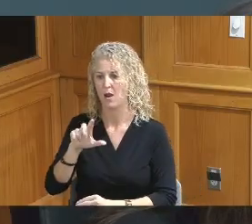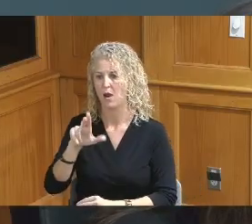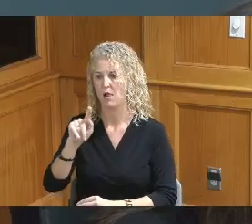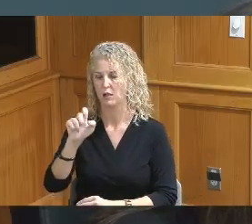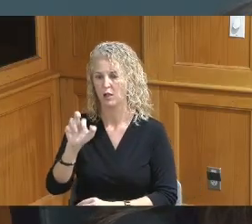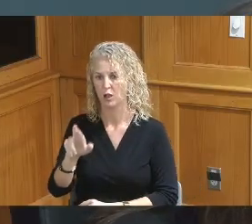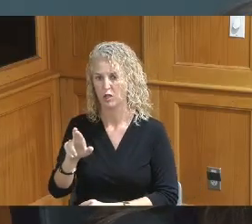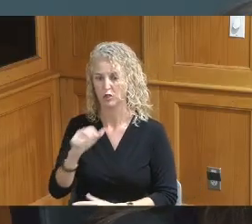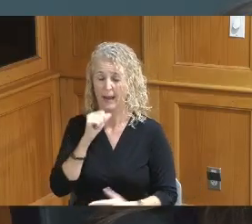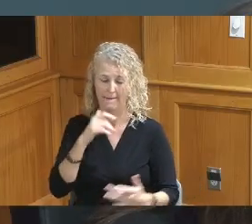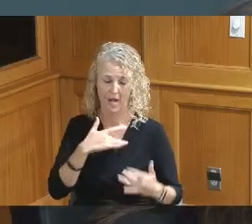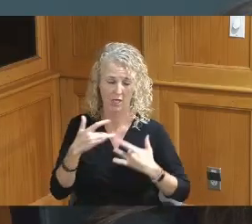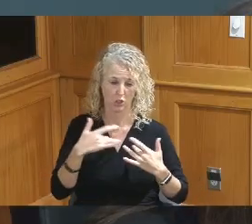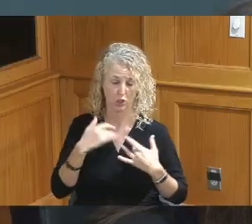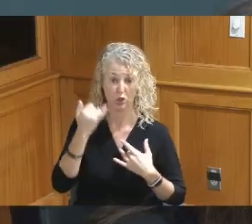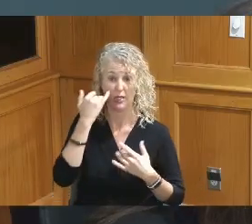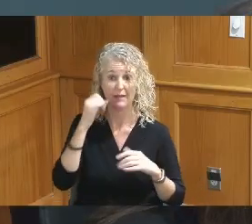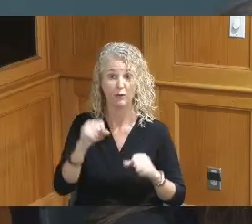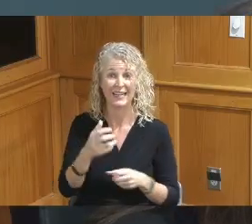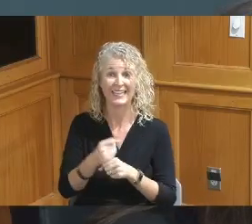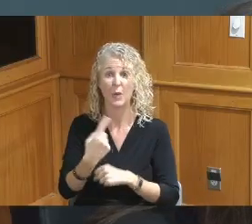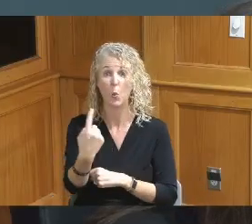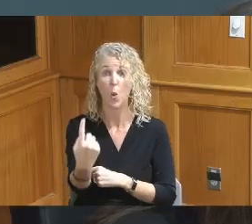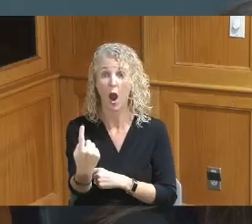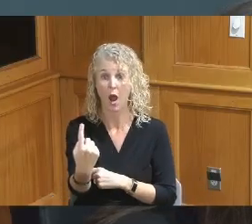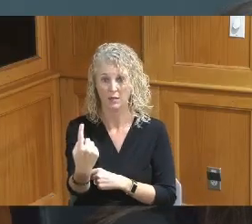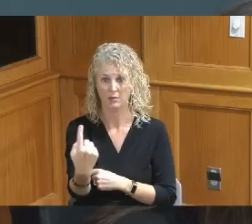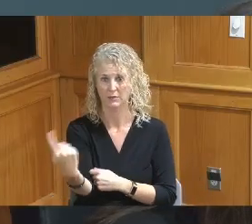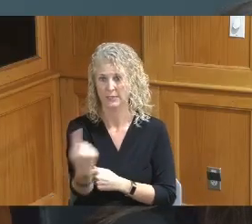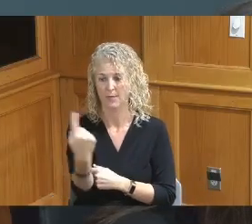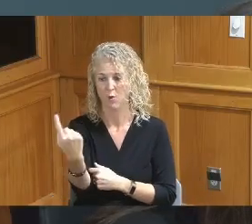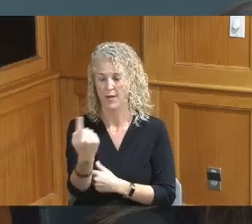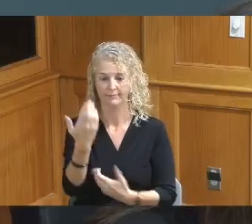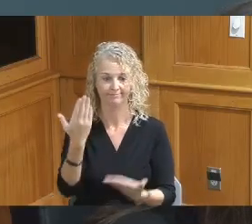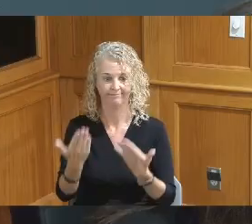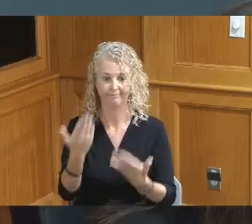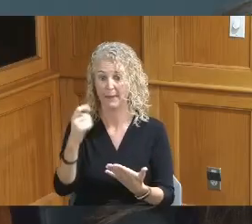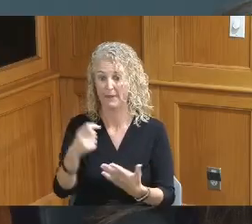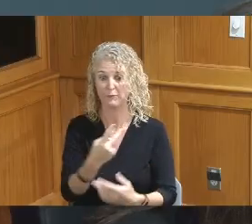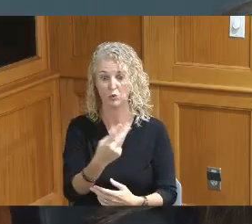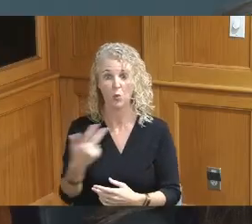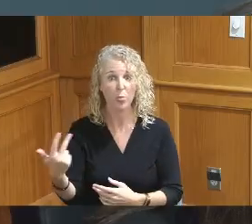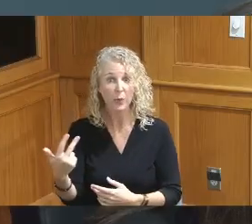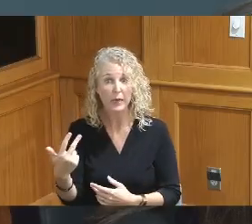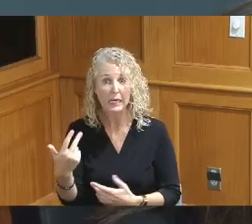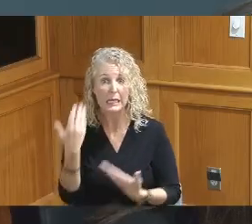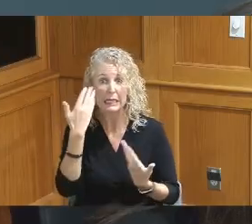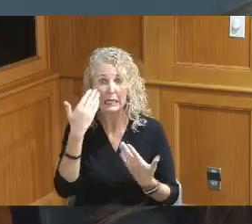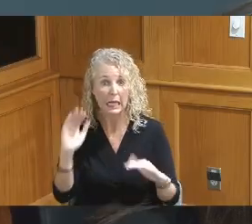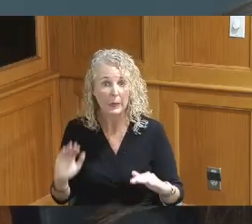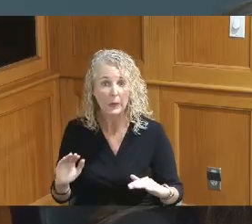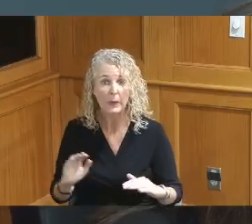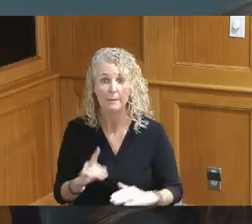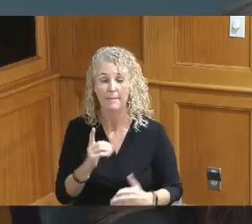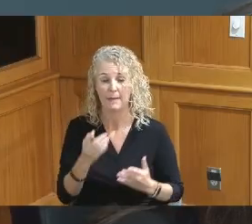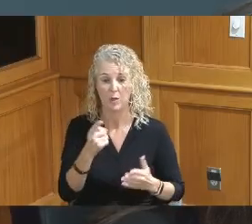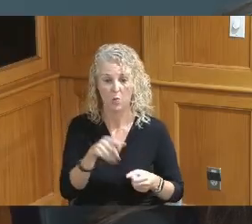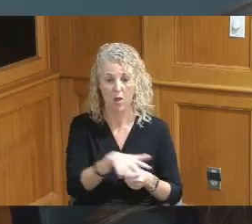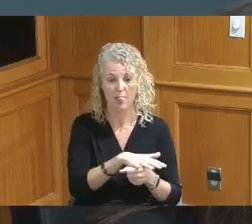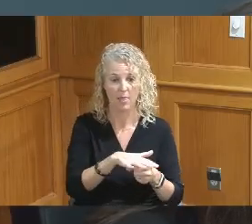really, and I'm not. If we can get one somewhere, we may have to do 2 or 3 on one